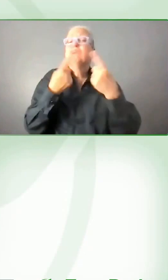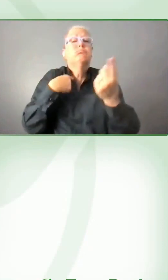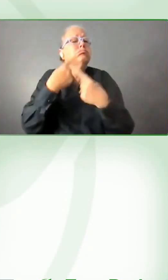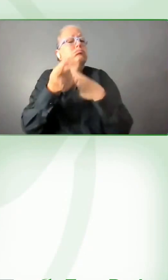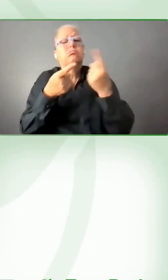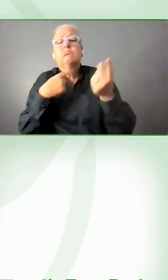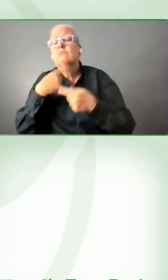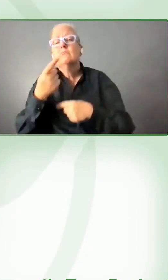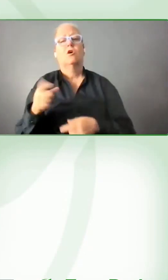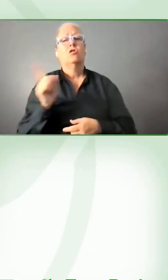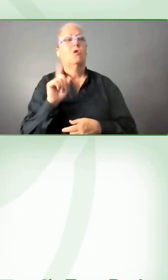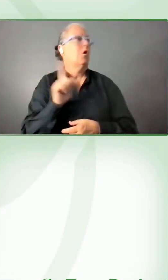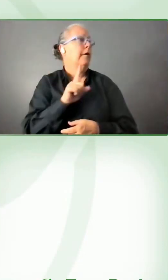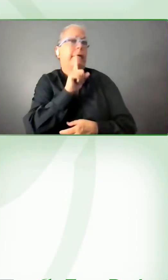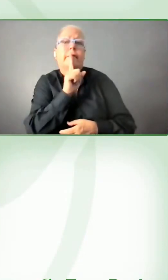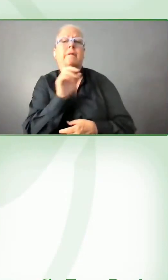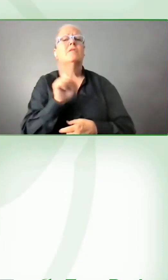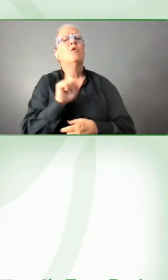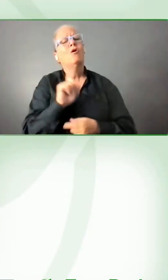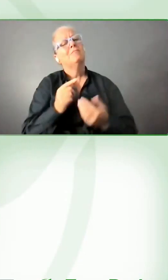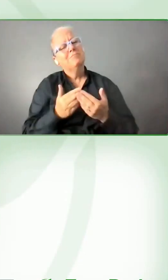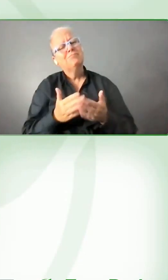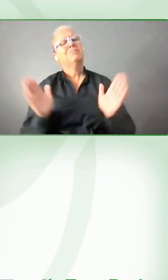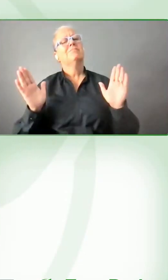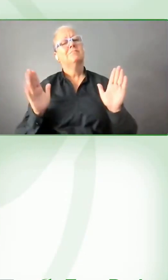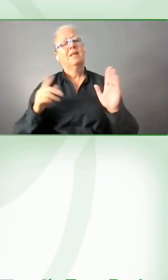into adulthood. That's what I hope.